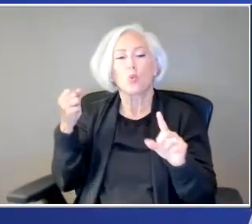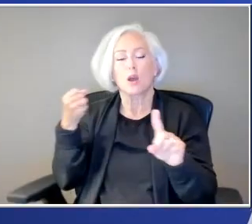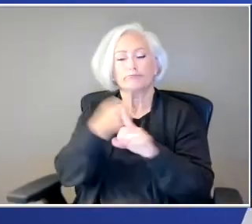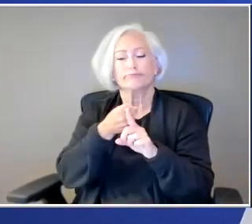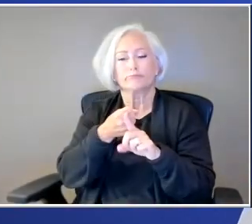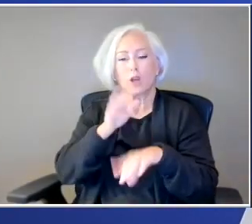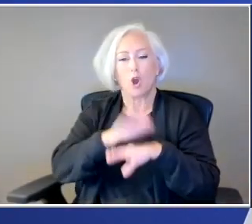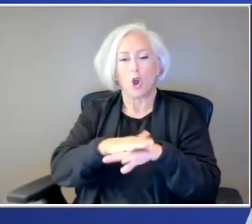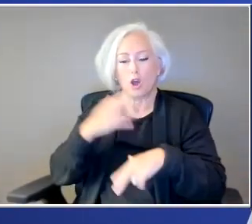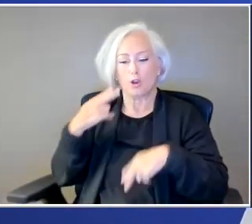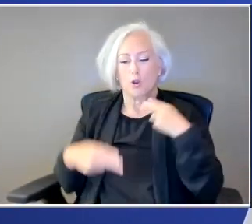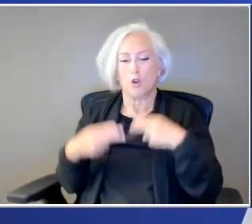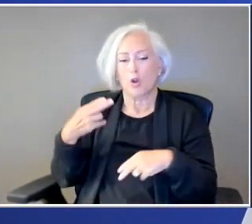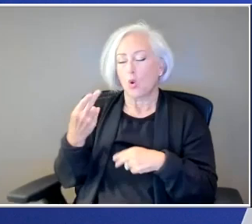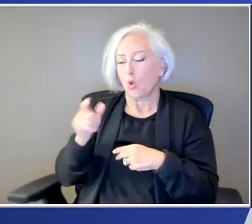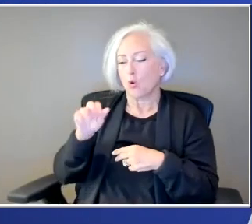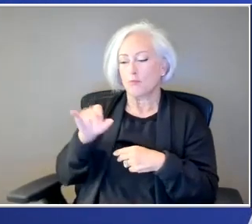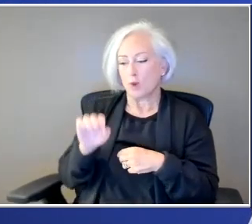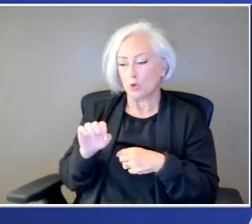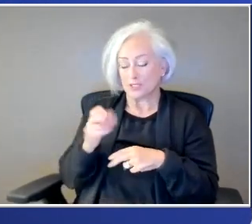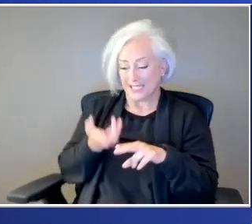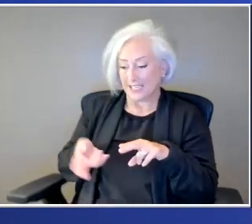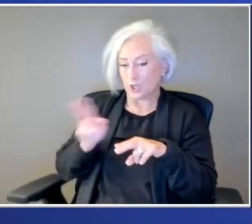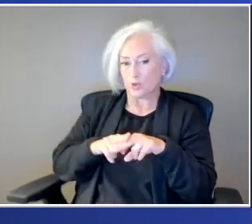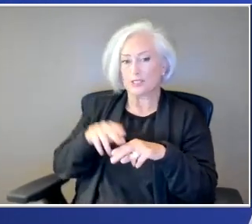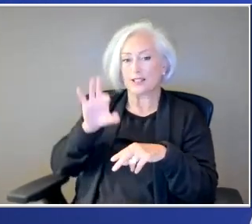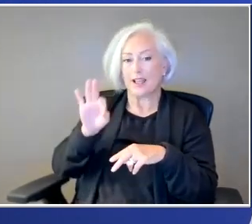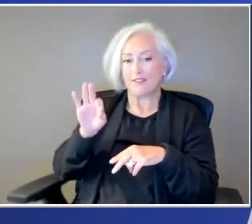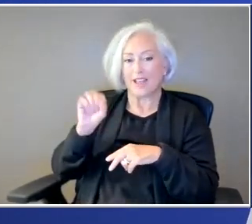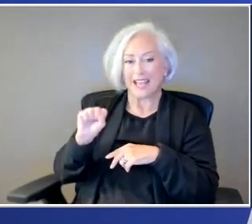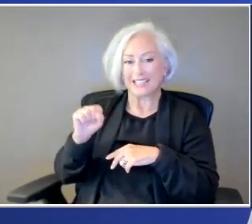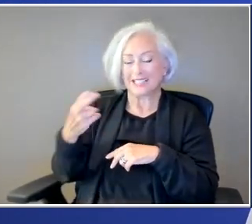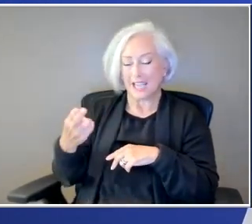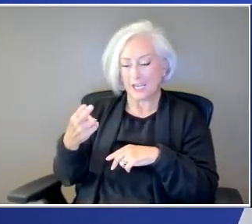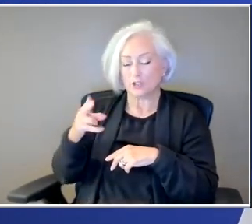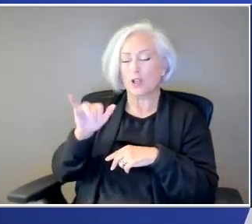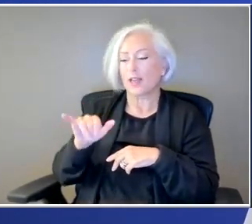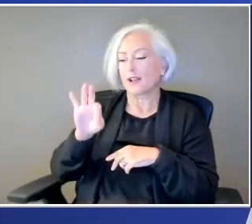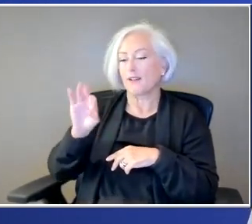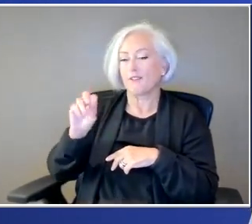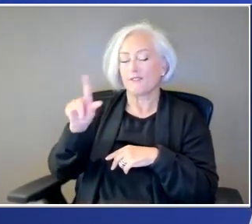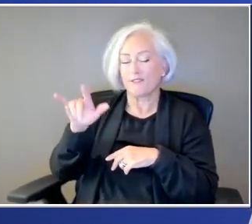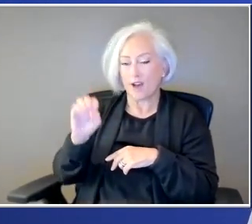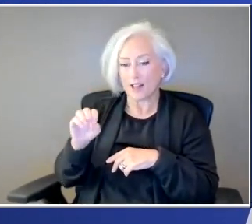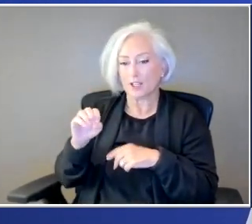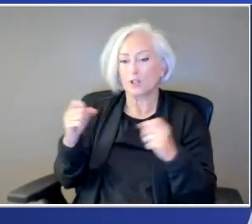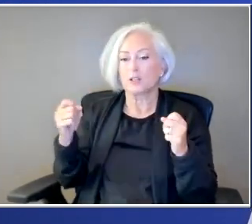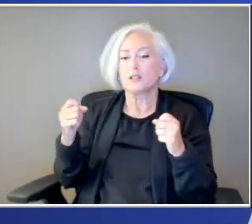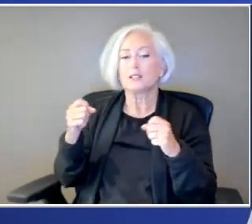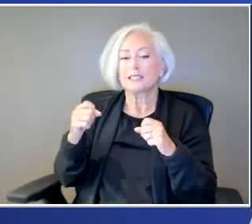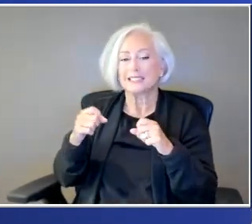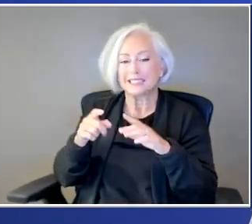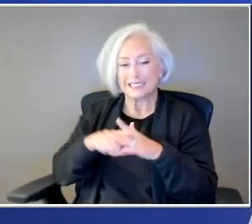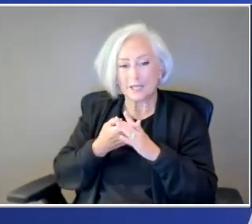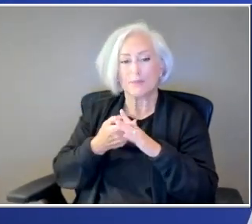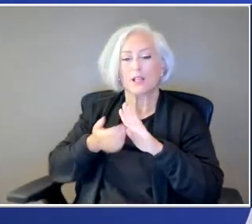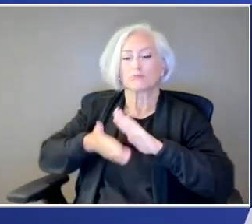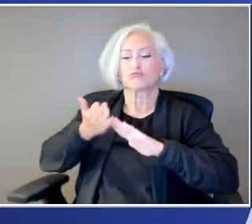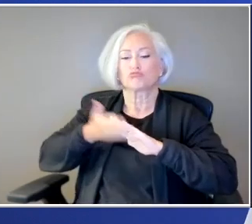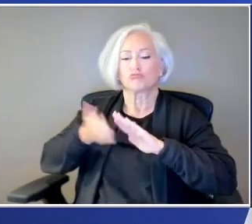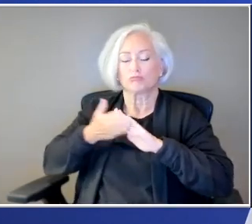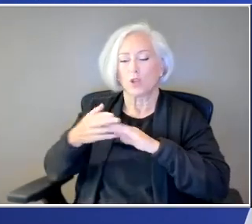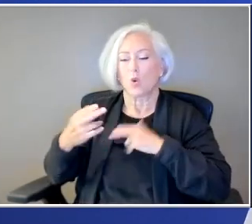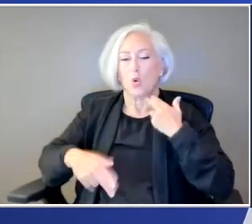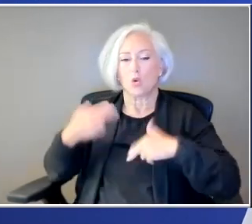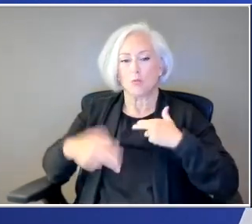increase FSH, which is a follicle stimulating hormone. It seems to have effects directly. There's GLP-1 receptors on our ovaries, on